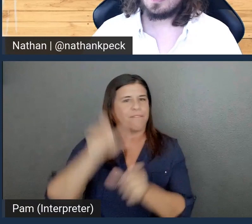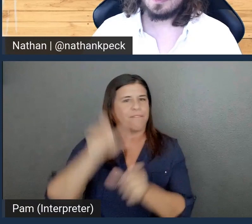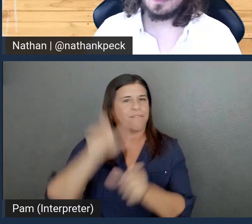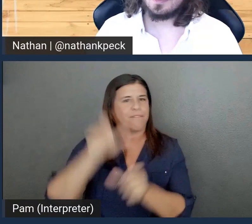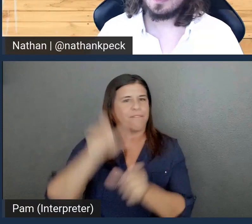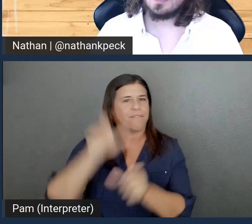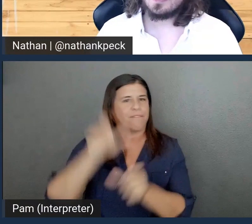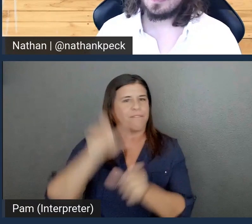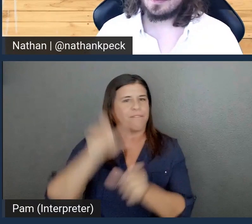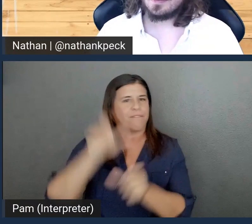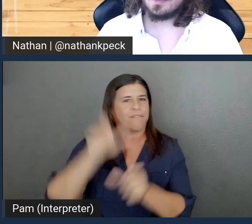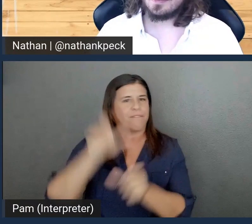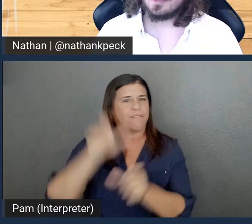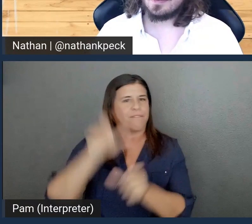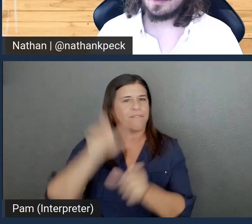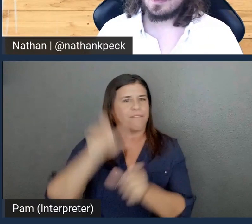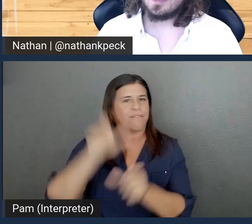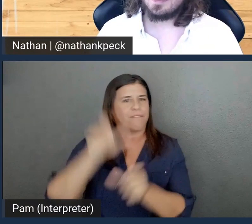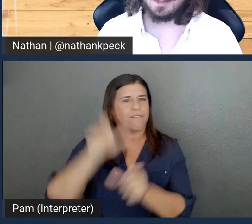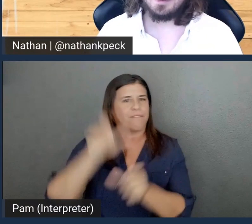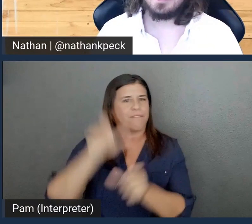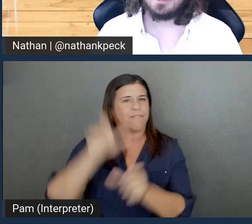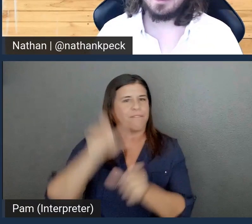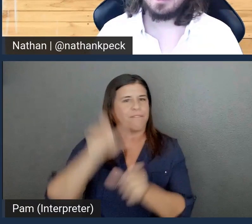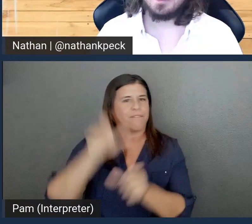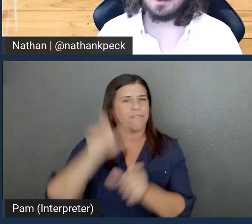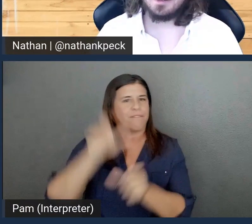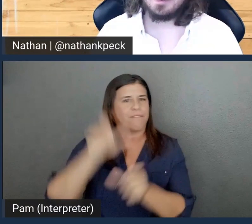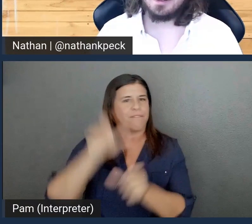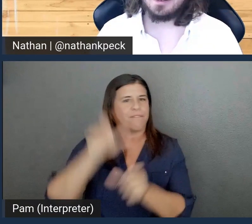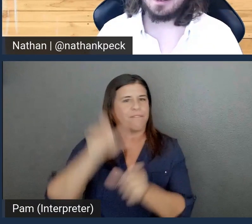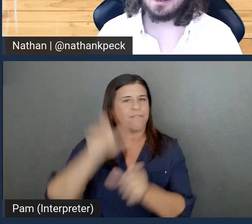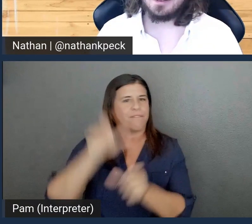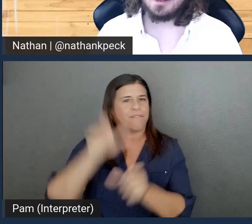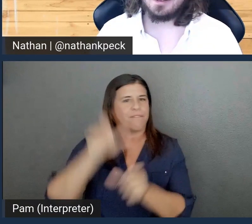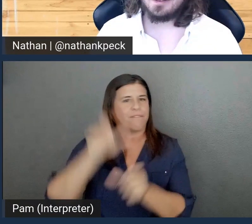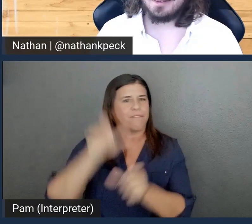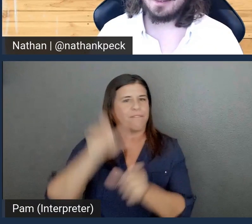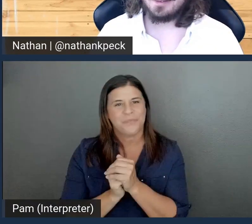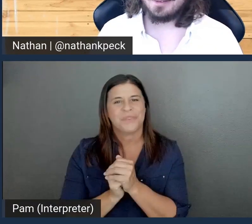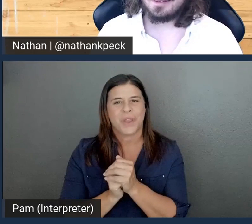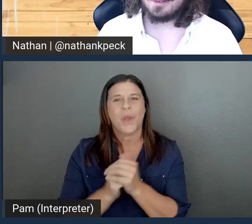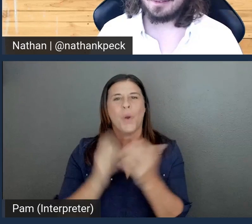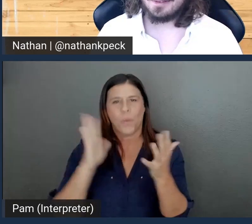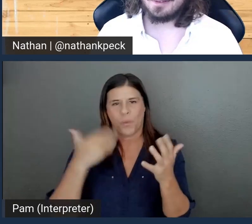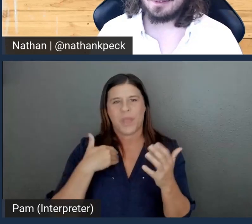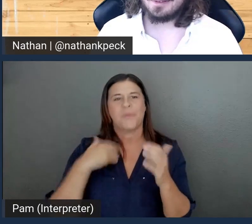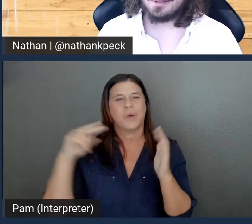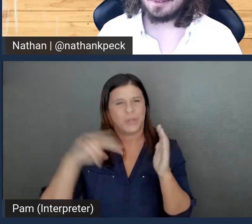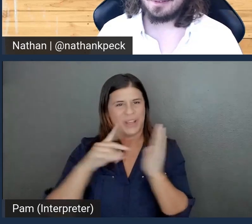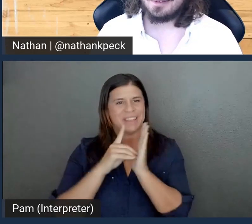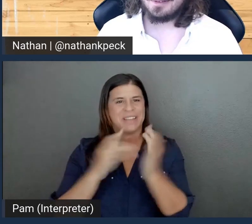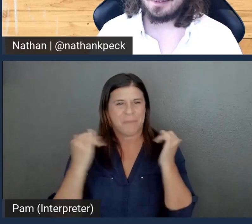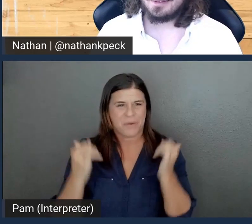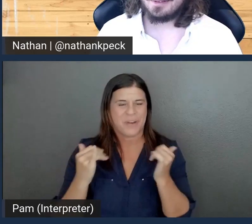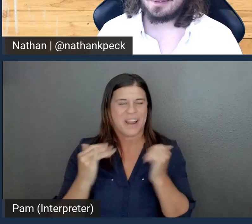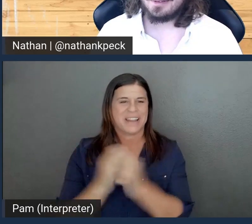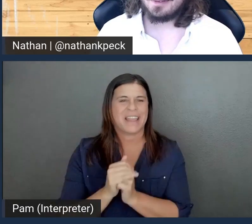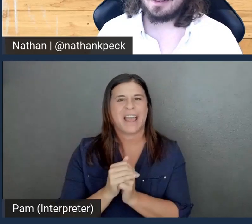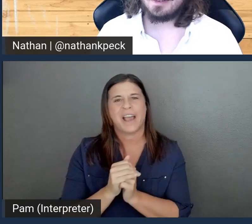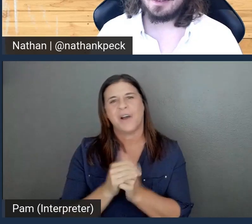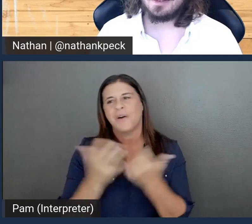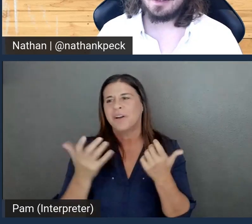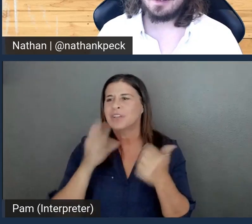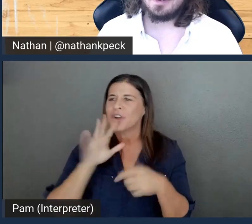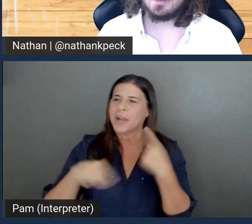Andre, you promised us a demo, right? So we will be having a look at demo right now. Talking about autoscaling is great,